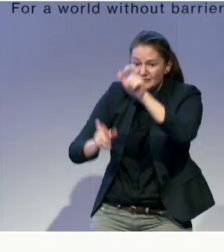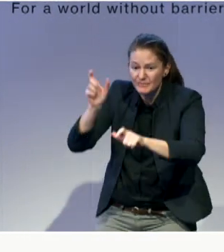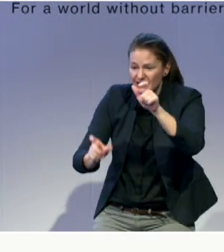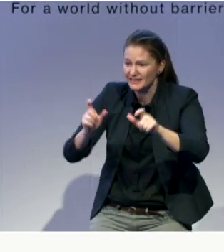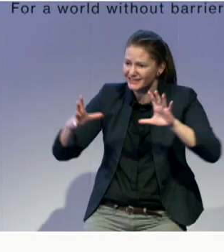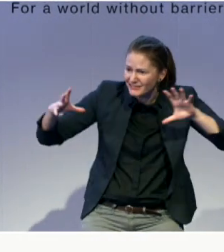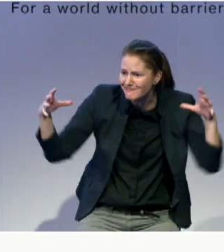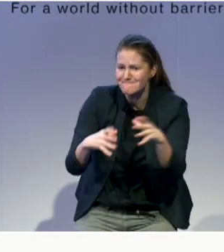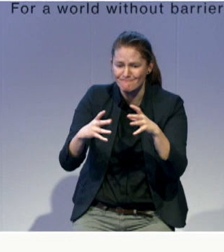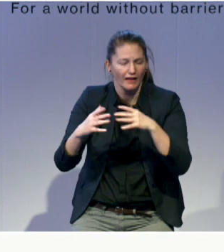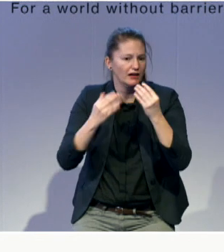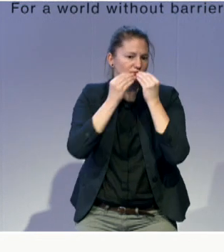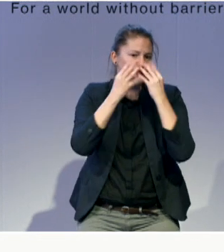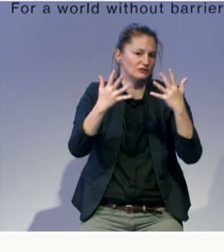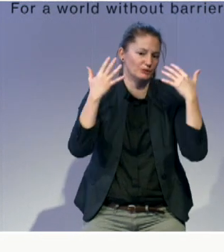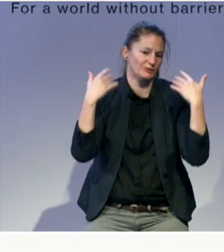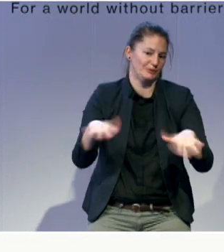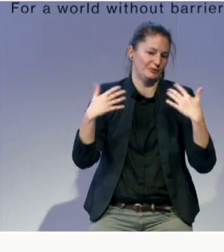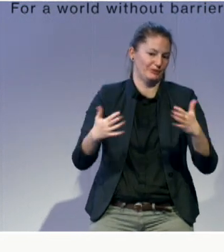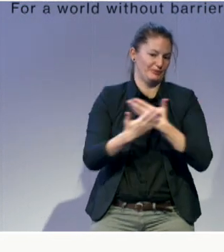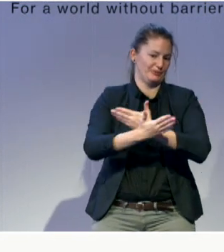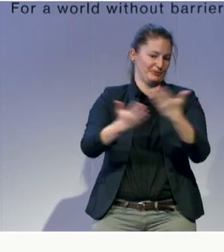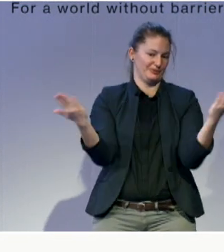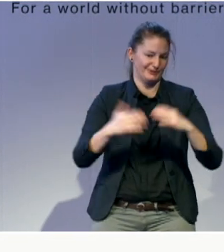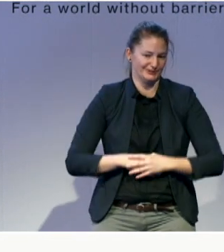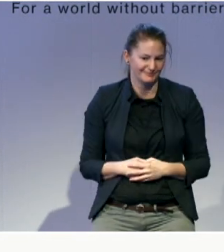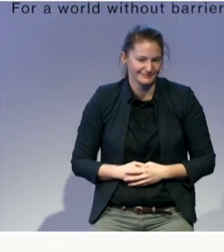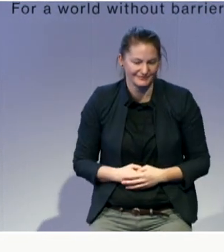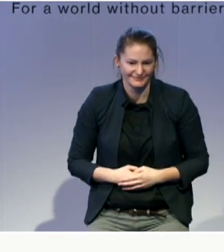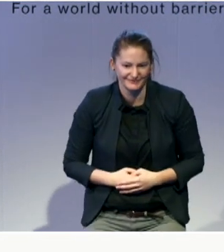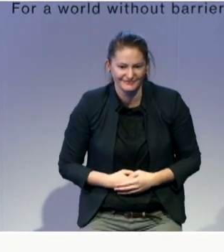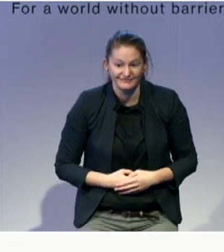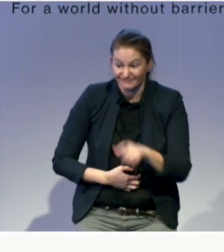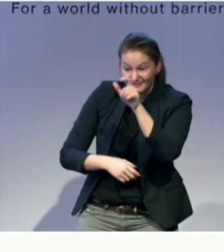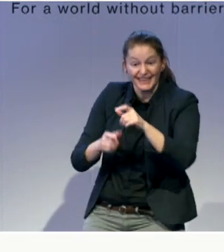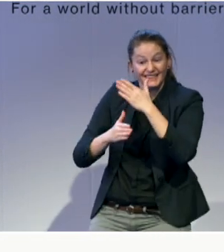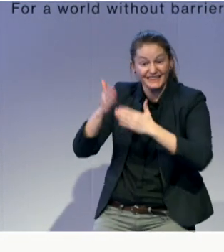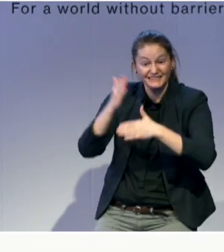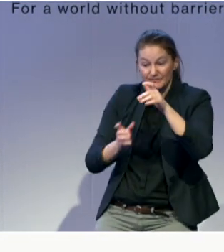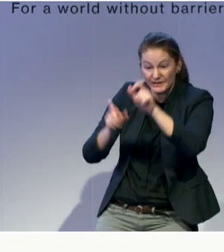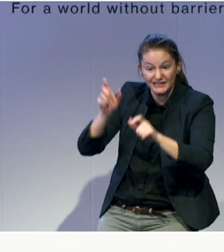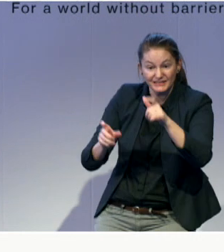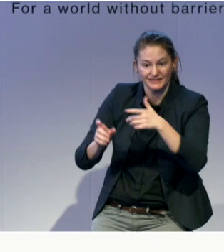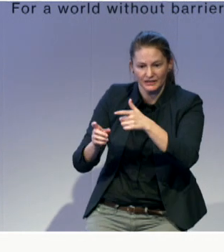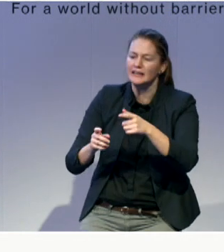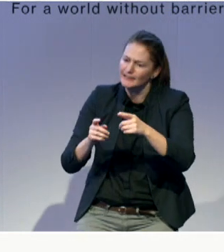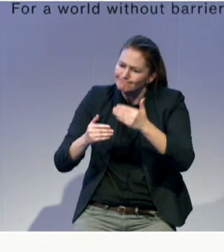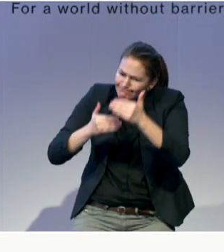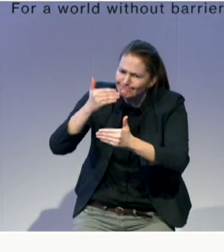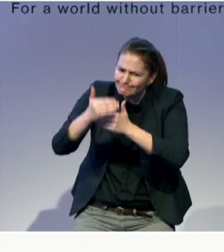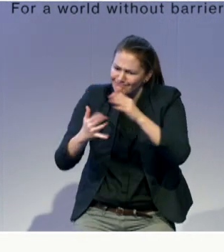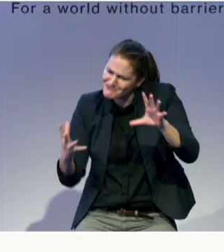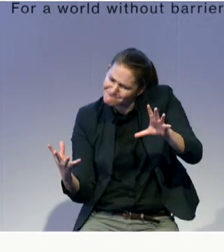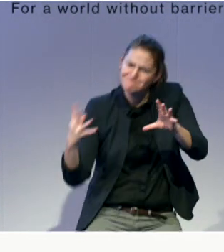For a person with a disability, progress towards full inclusion and a barrier-free world